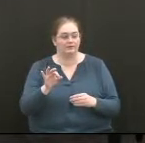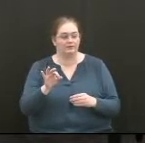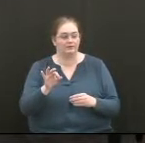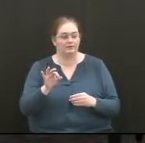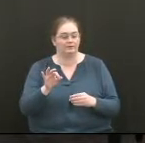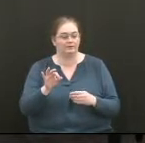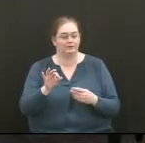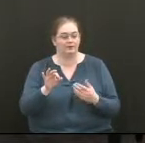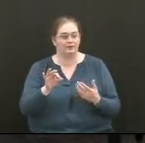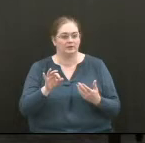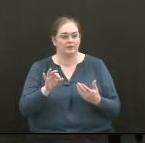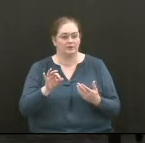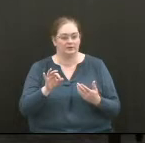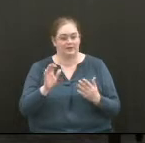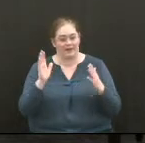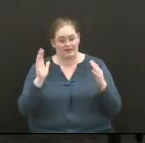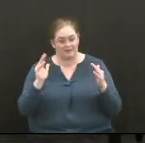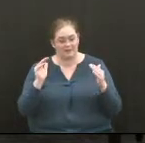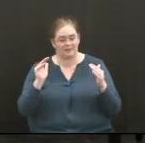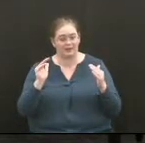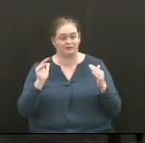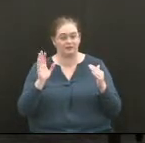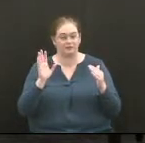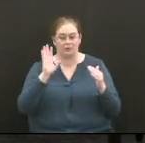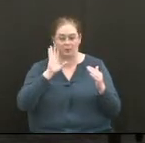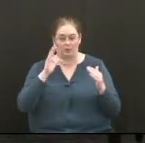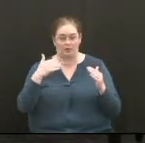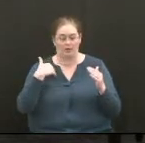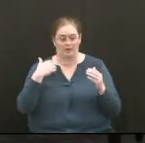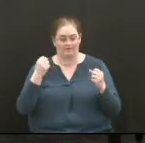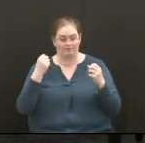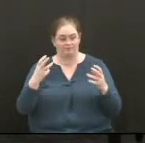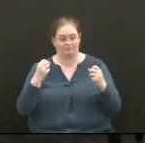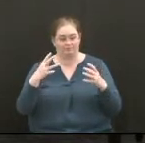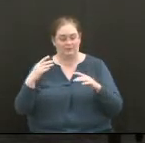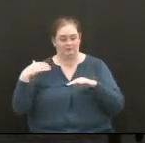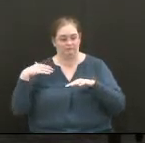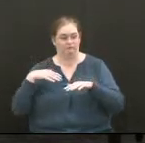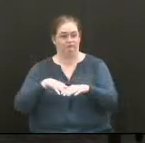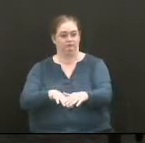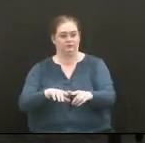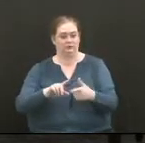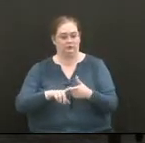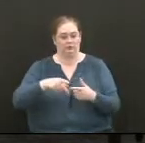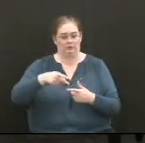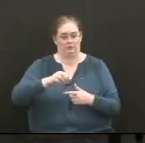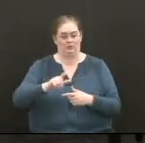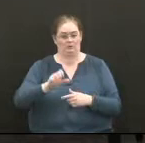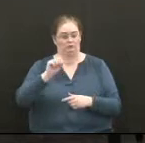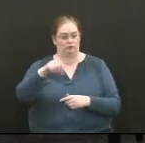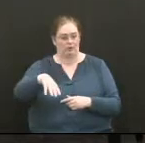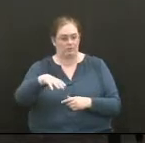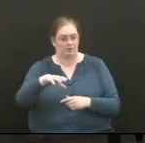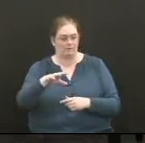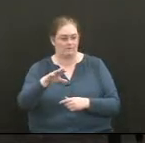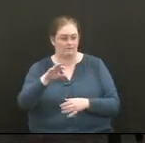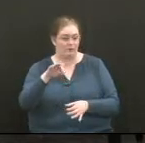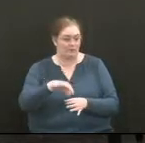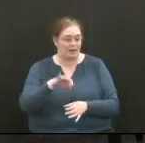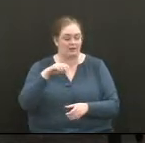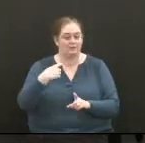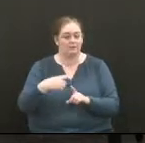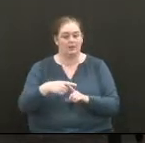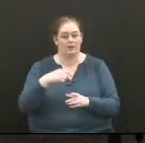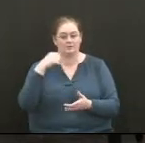because of the expectation, we're going to get a lot of people coming to those polls to drop off their ballots and also do